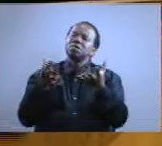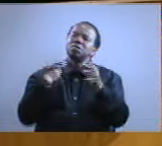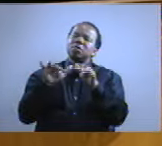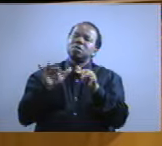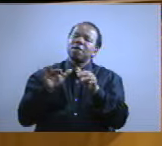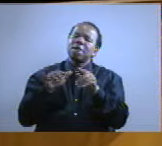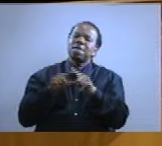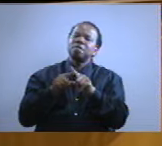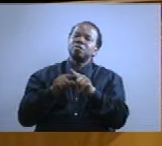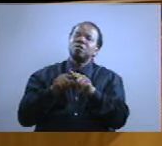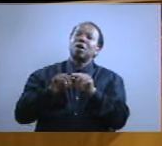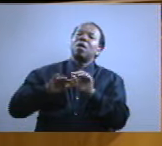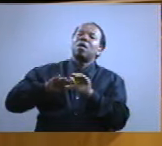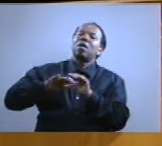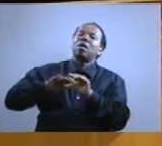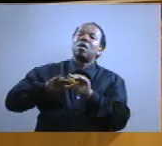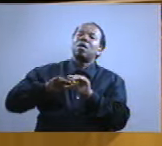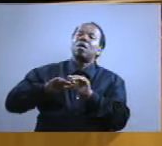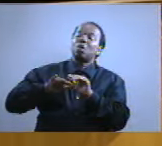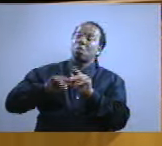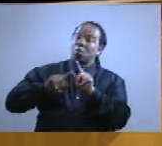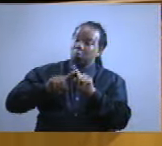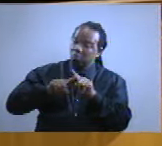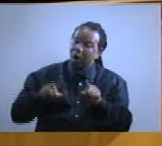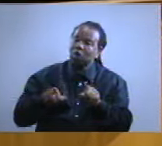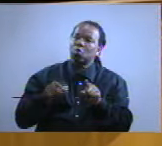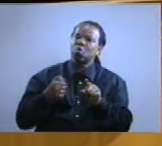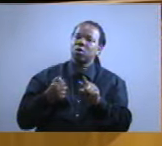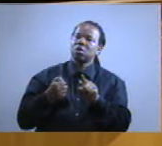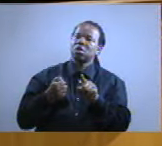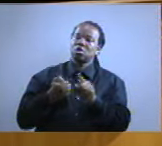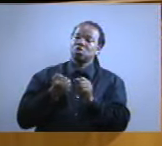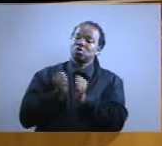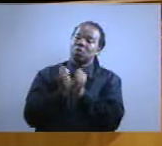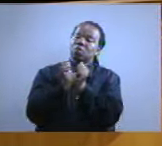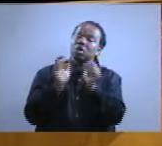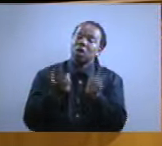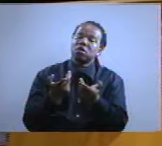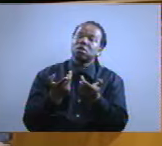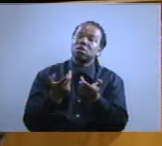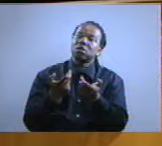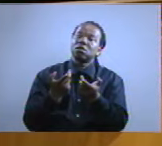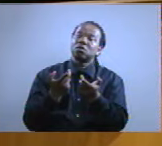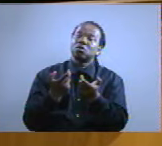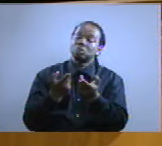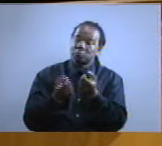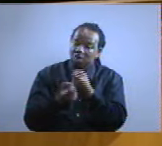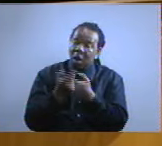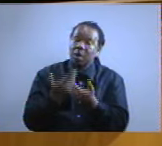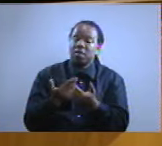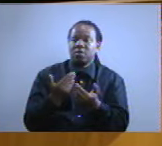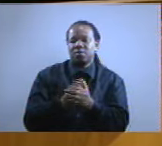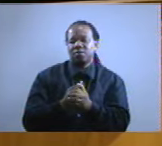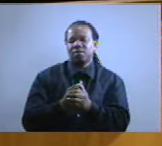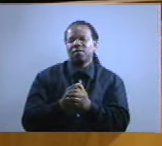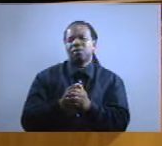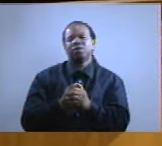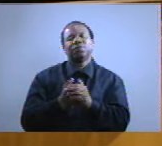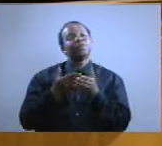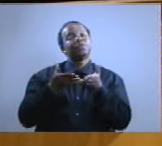remains on the sidelines of what this democratic dispensation is actually supposed to be offering.